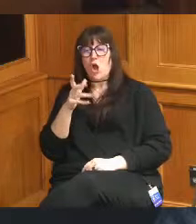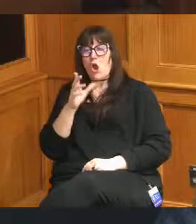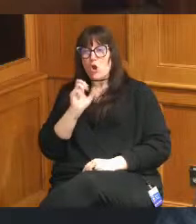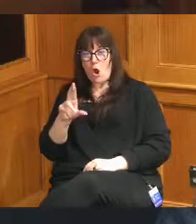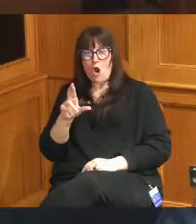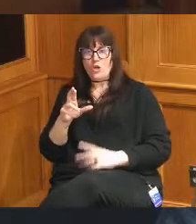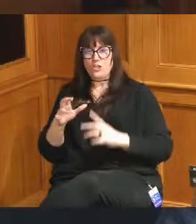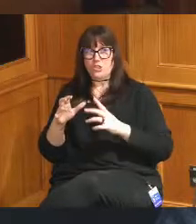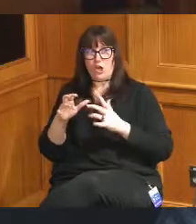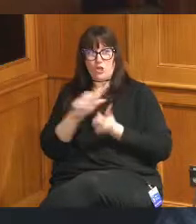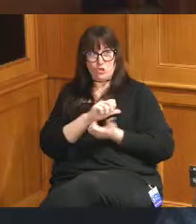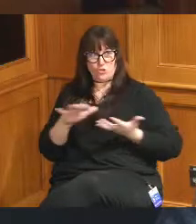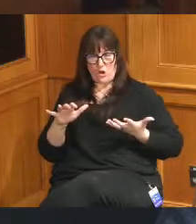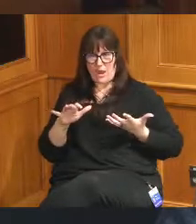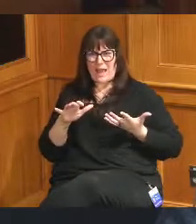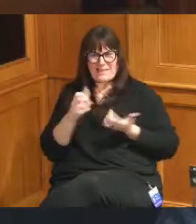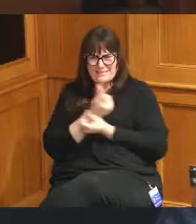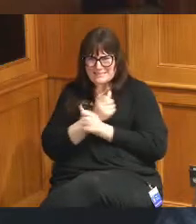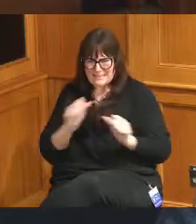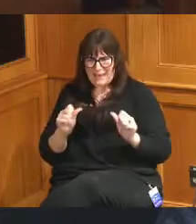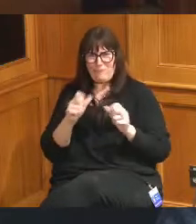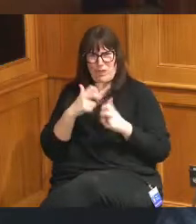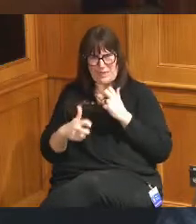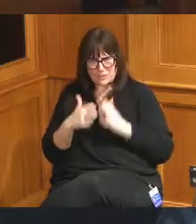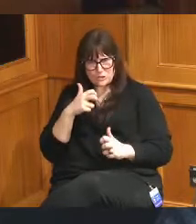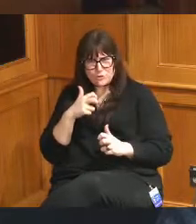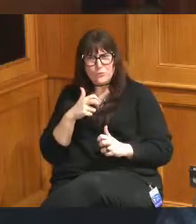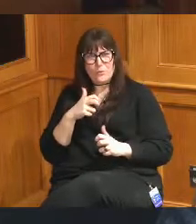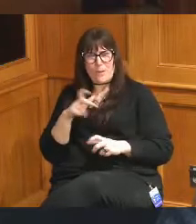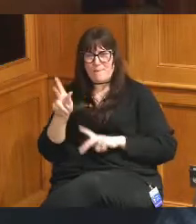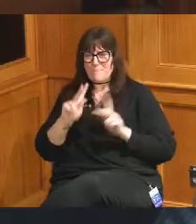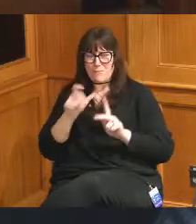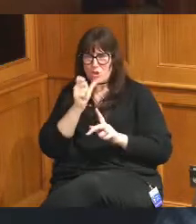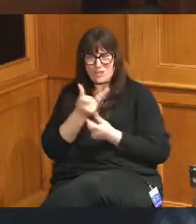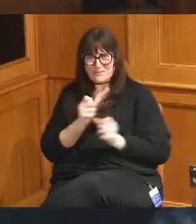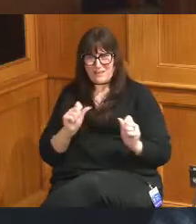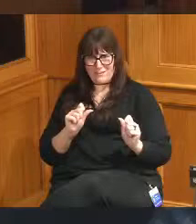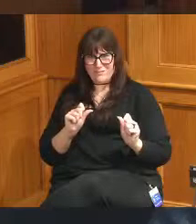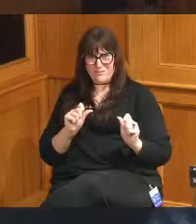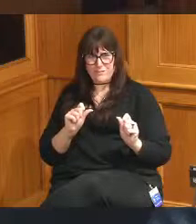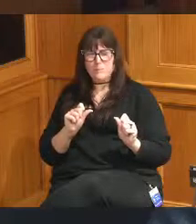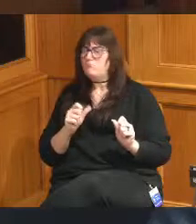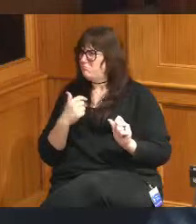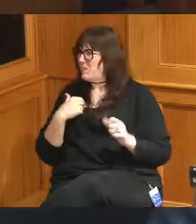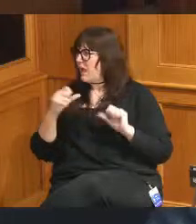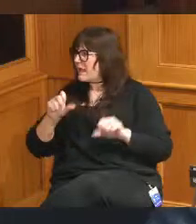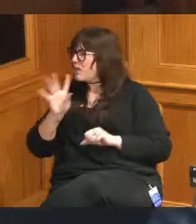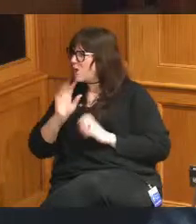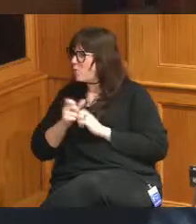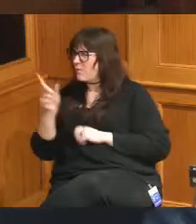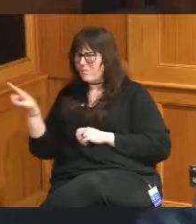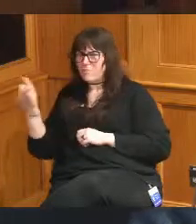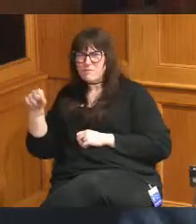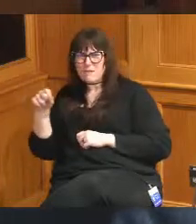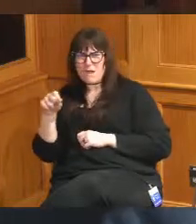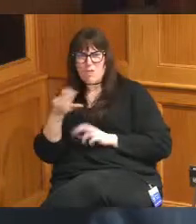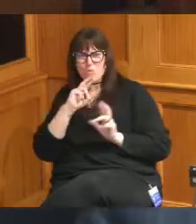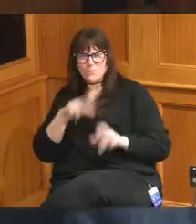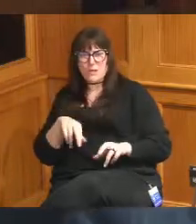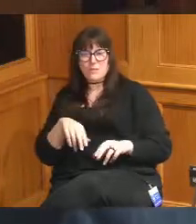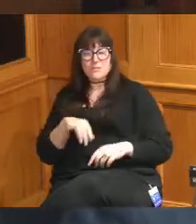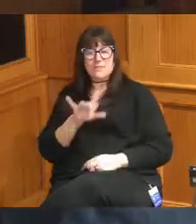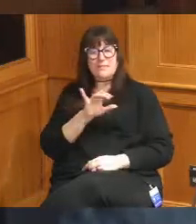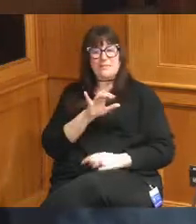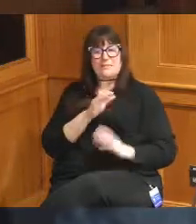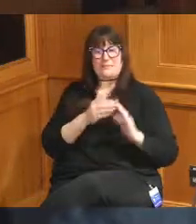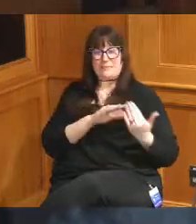It's not just tearing up people's cars. It's really a safety issue. I mean, people are unsafe. So I need to know. I can talk to the engineer. Because I don't want to about say, it's the city of